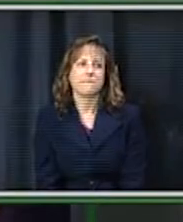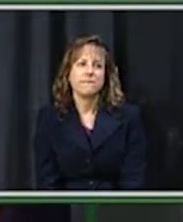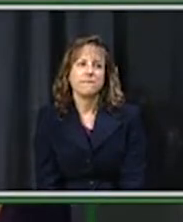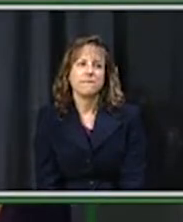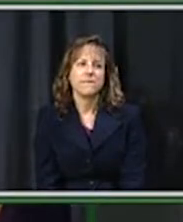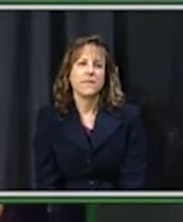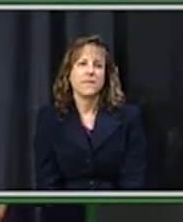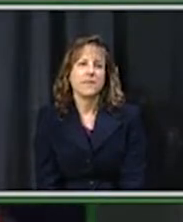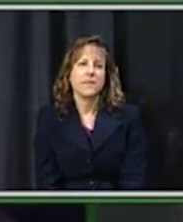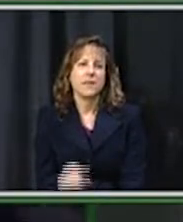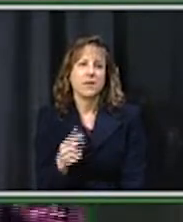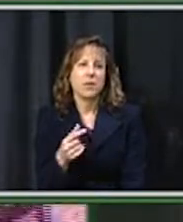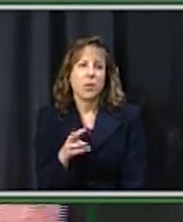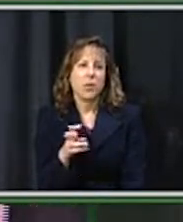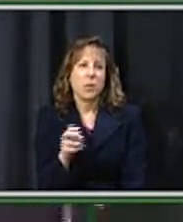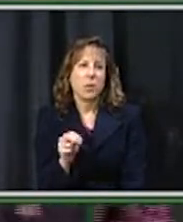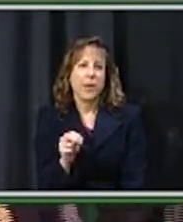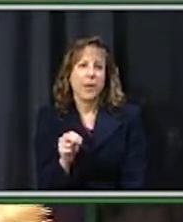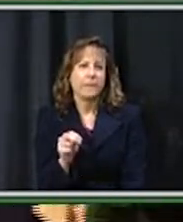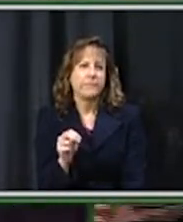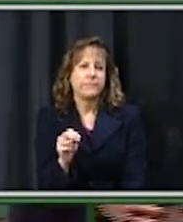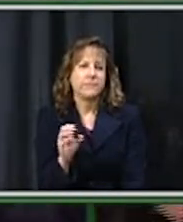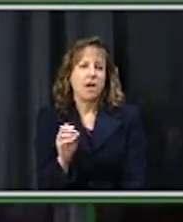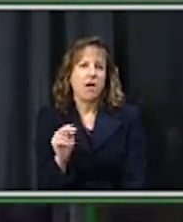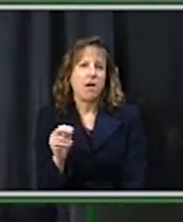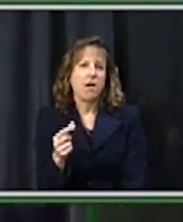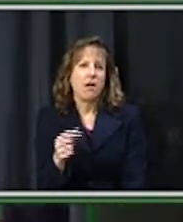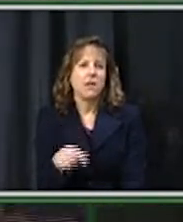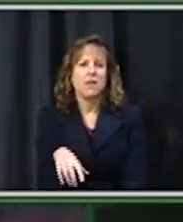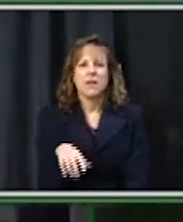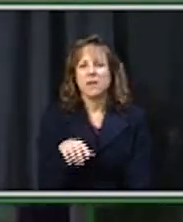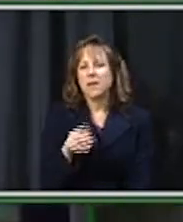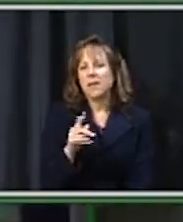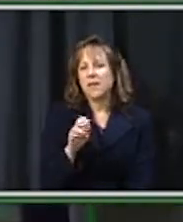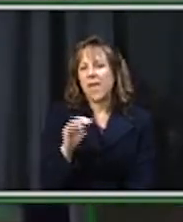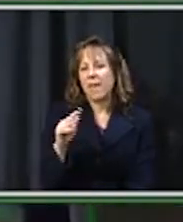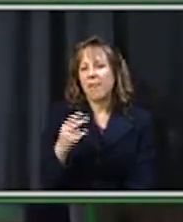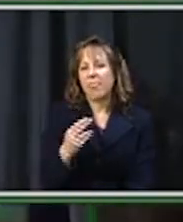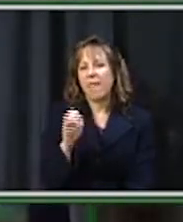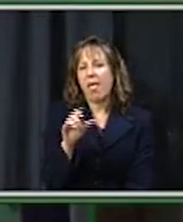Quinn Ung. Kenneth Ellis IV.